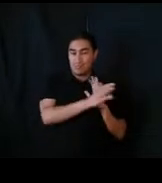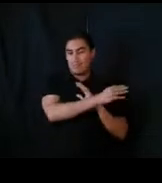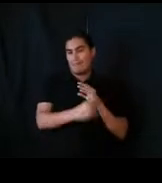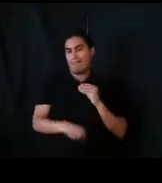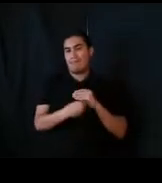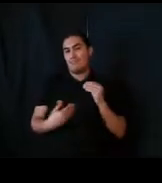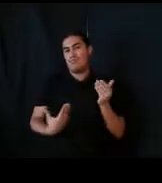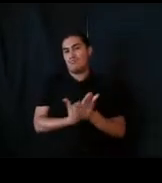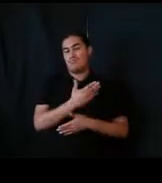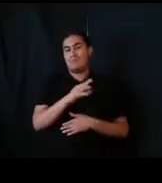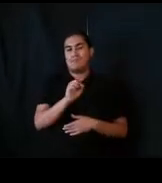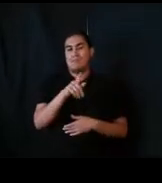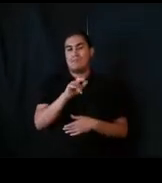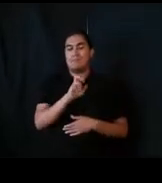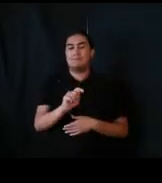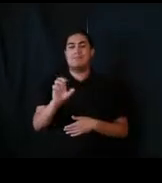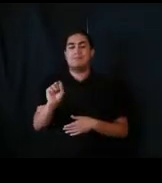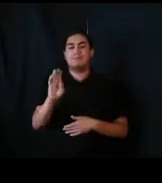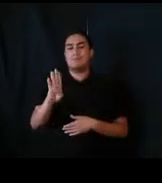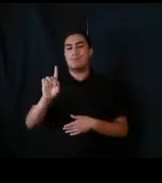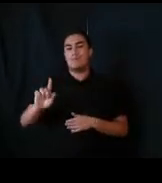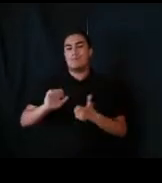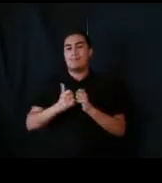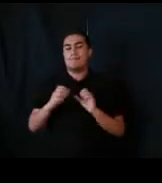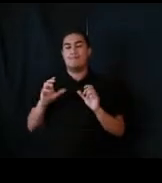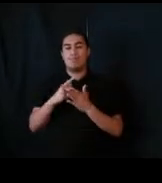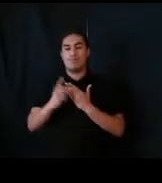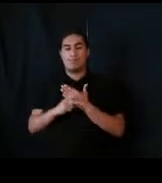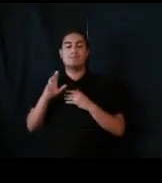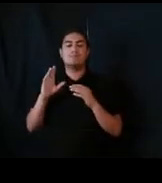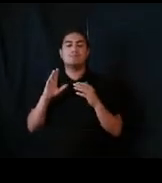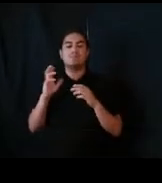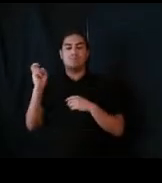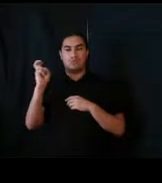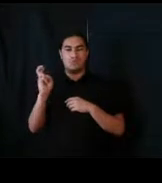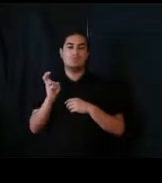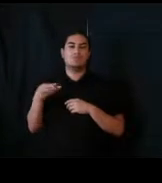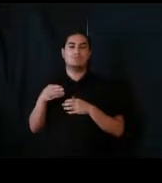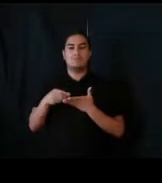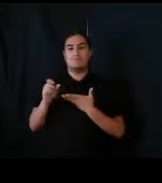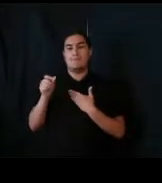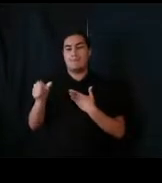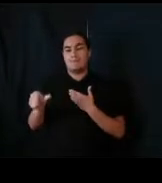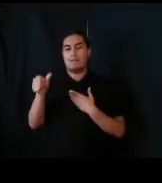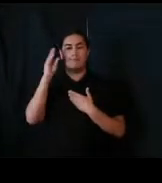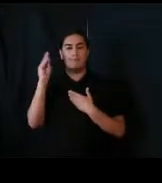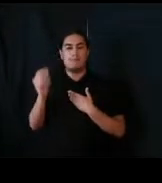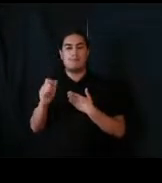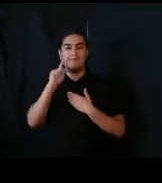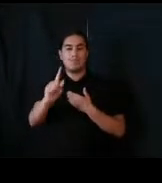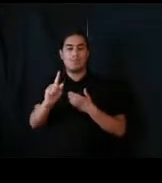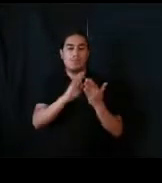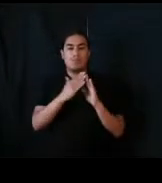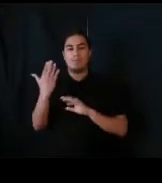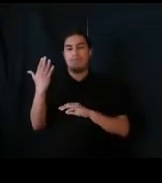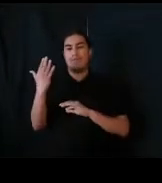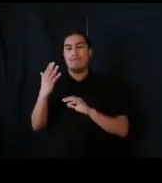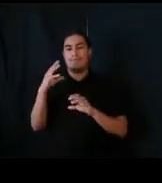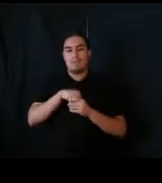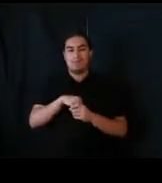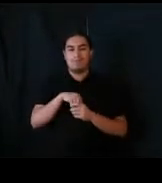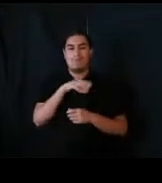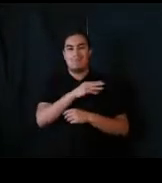supplement the sb1 competitive programs transportation equity supplement which provides community engagement and anti-displacement